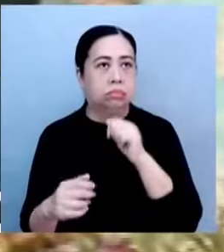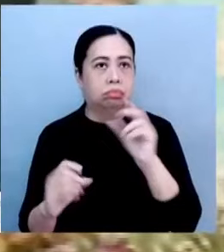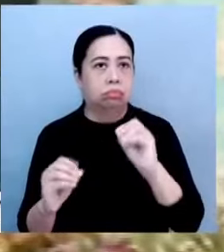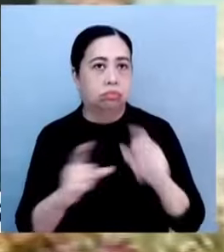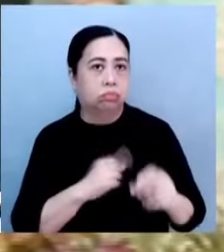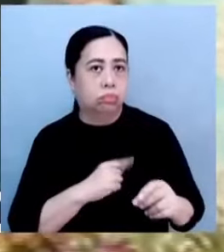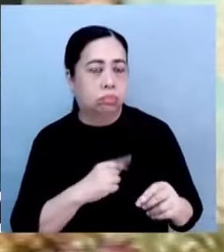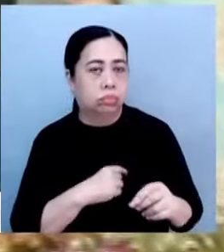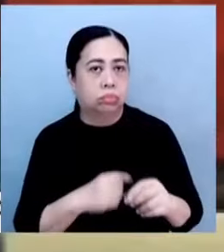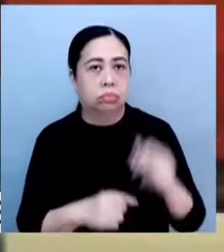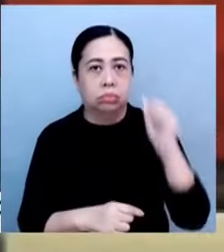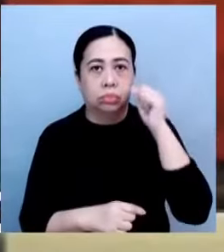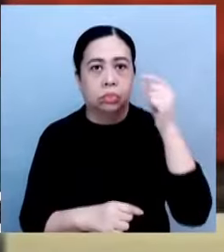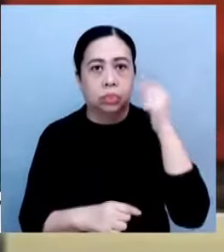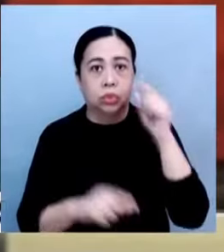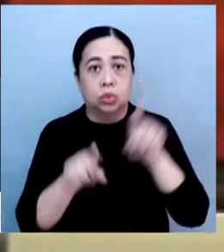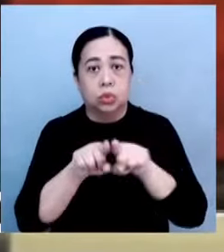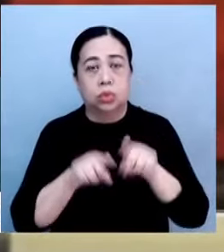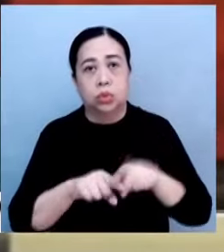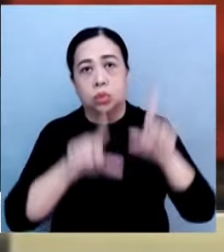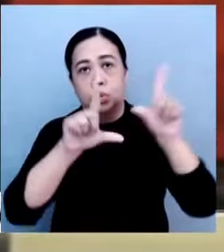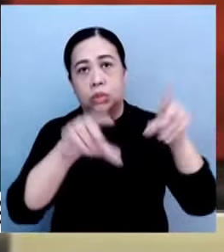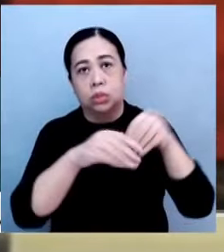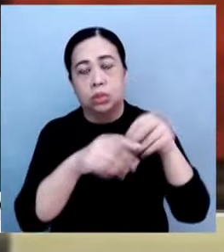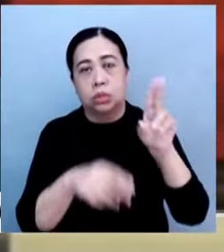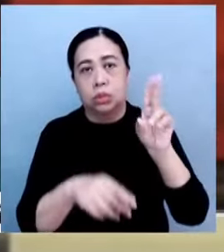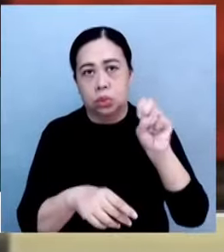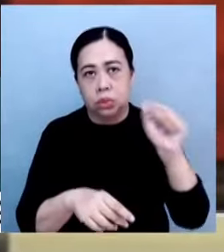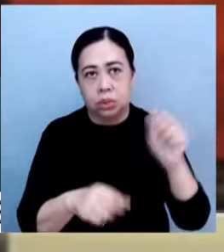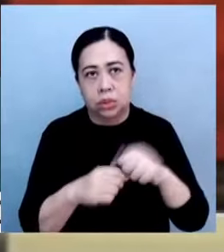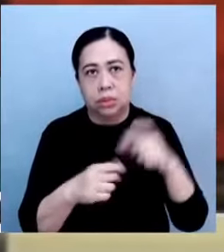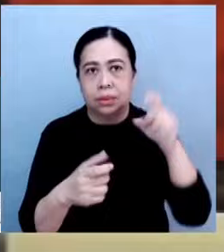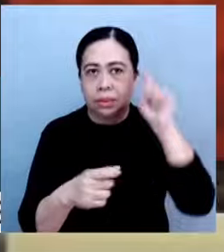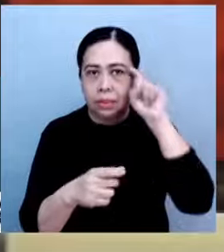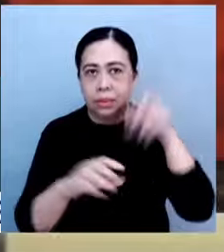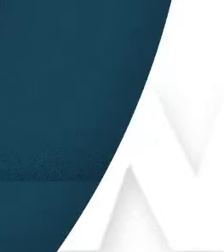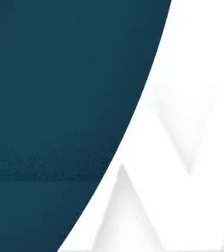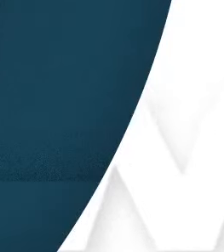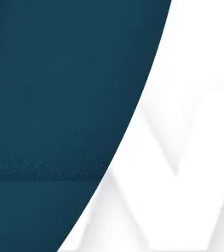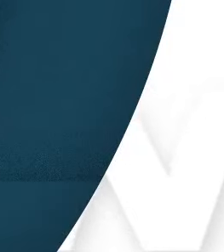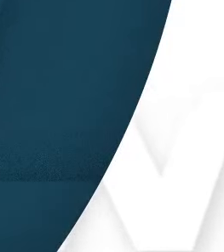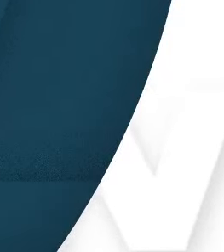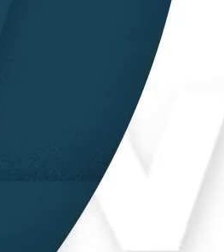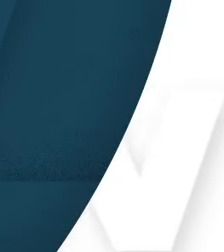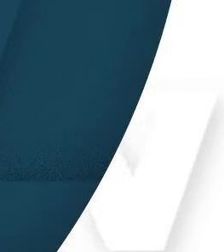Quiboloy is also wanted in the U.S. for alleged sex trafficking and bulk cash smuggling.